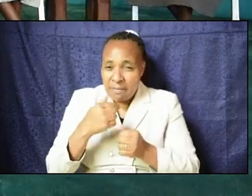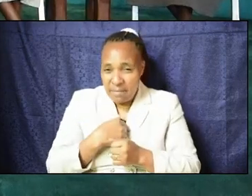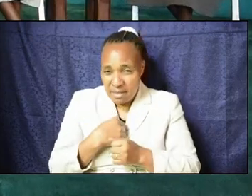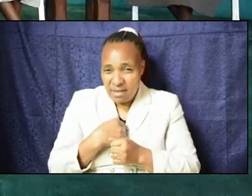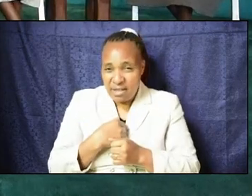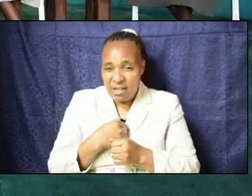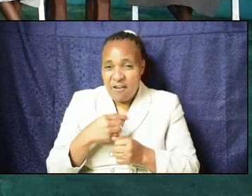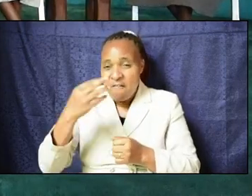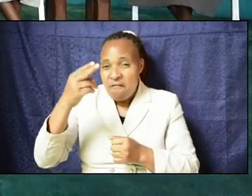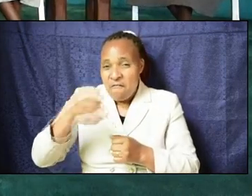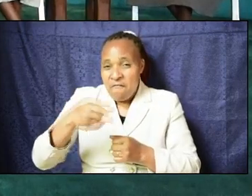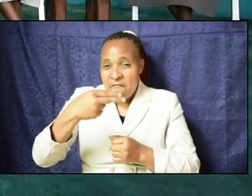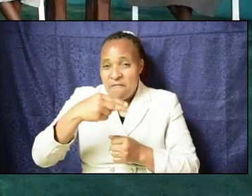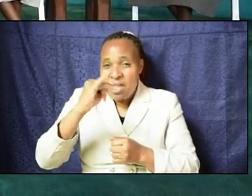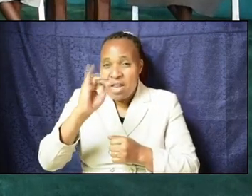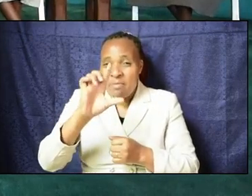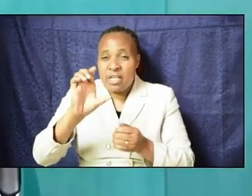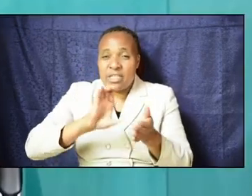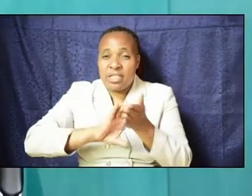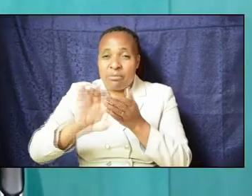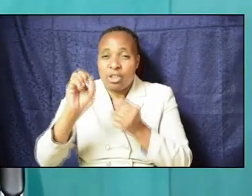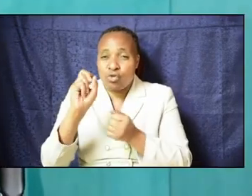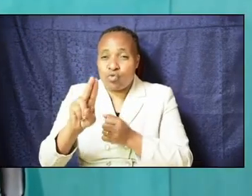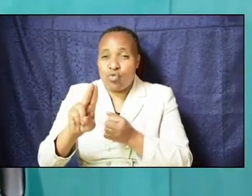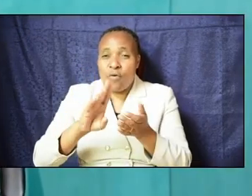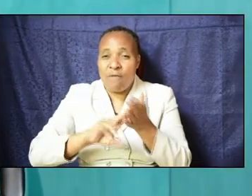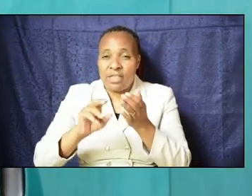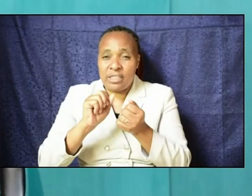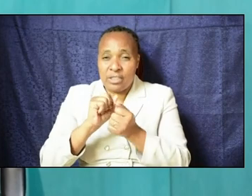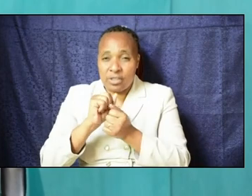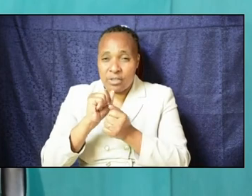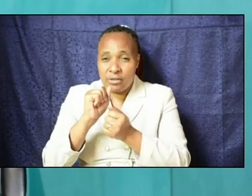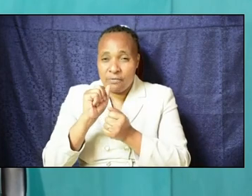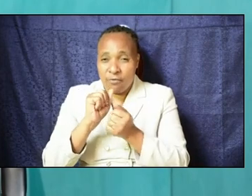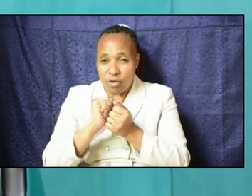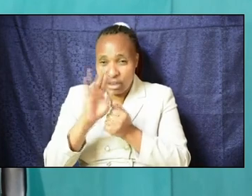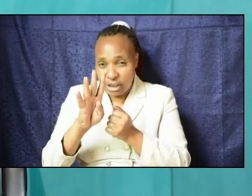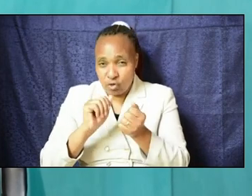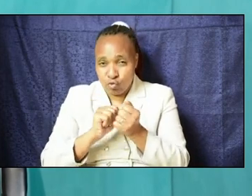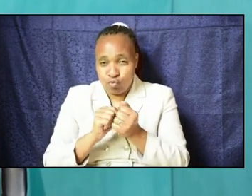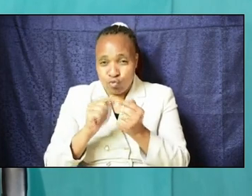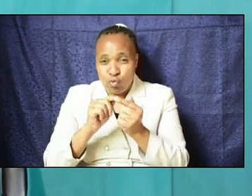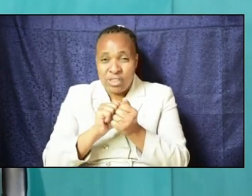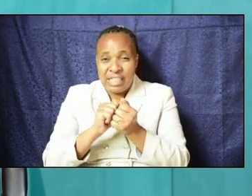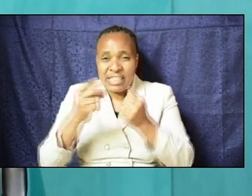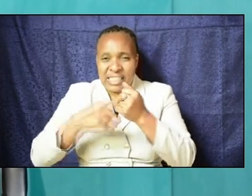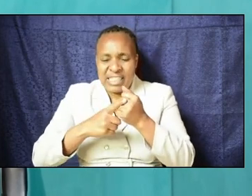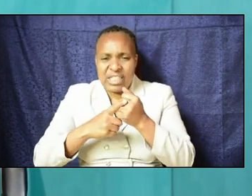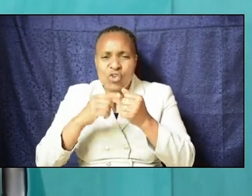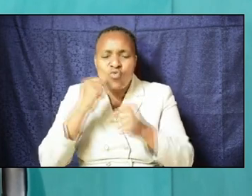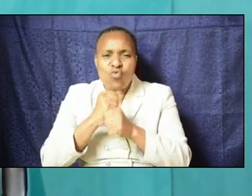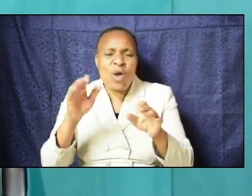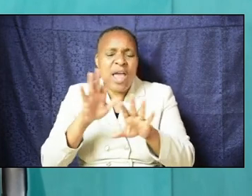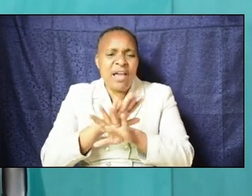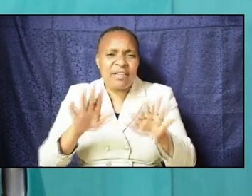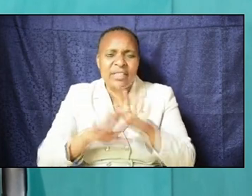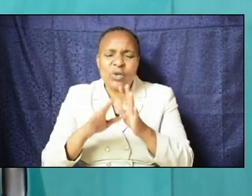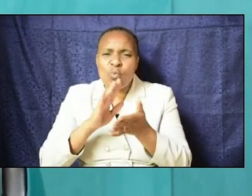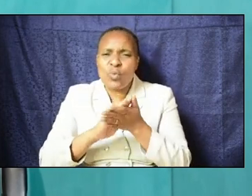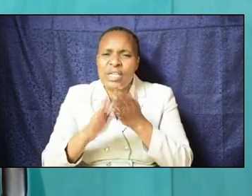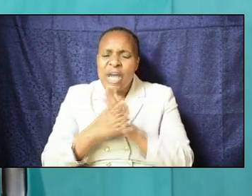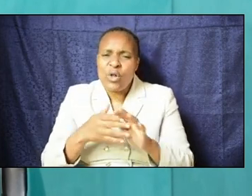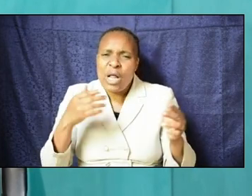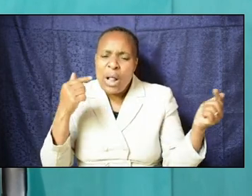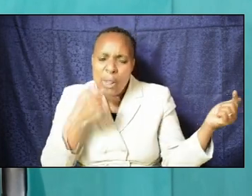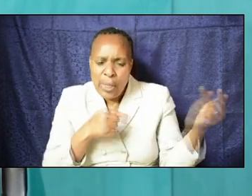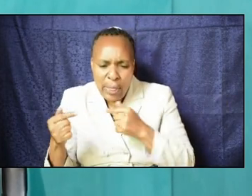stuck out to me, was Philippians chapter 2, verse 14 and 16. And it says, do everything without grumbling or